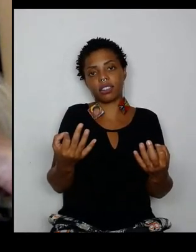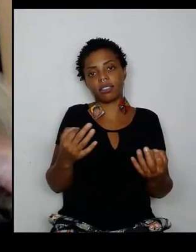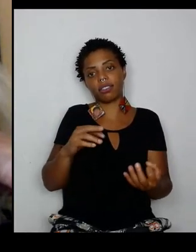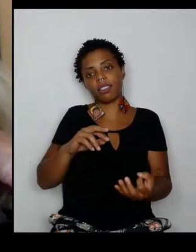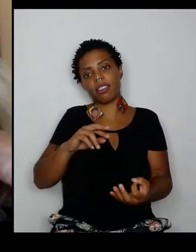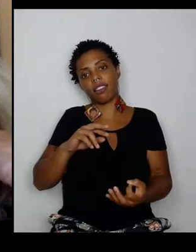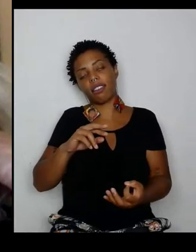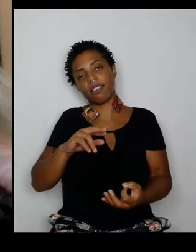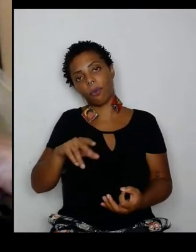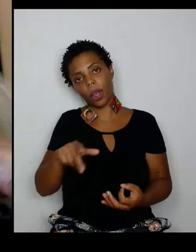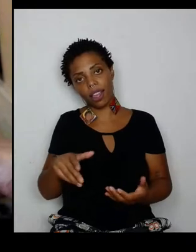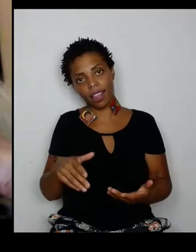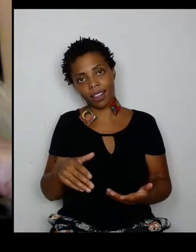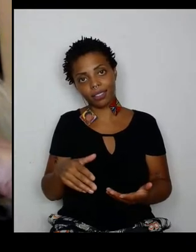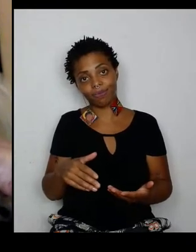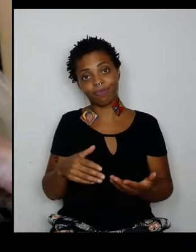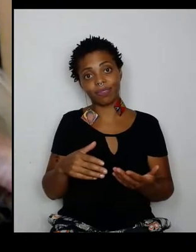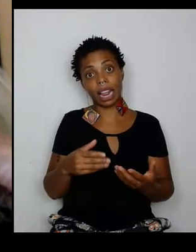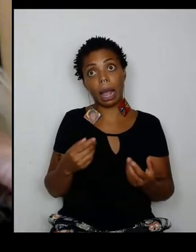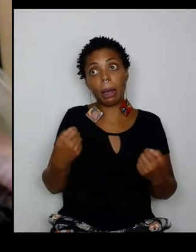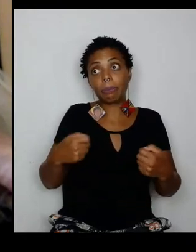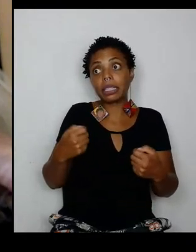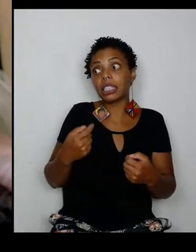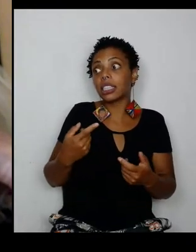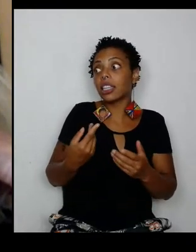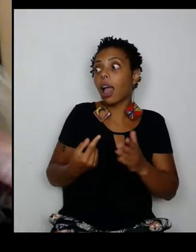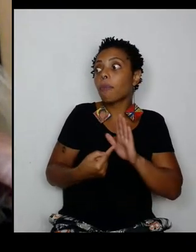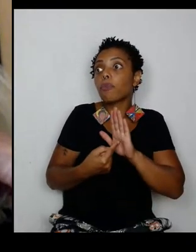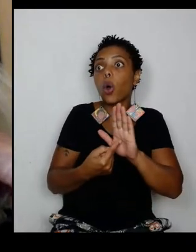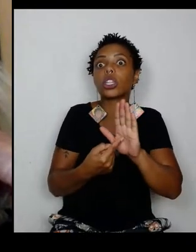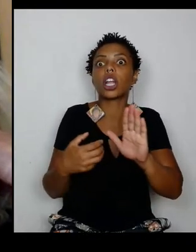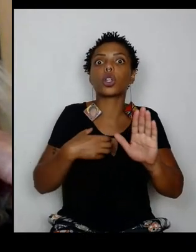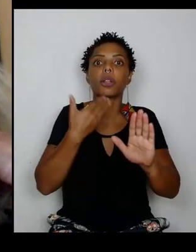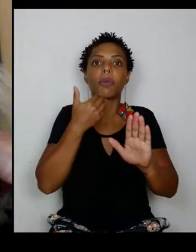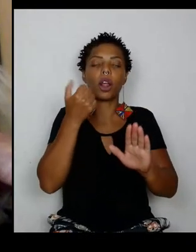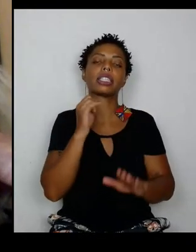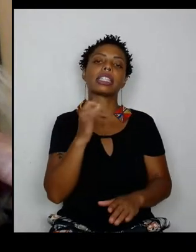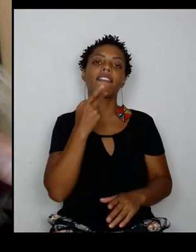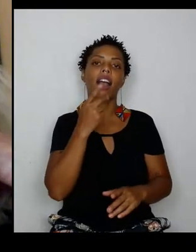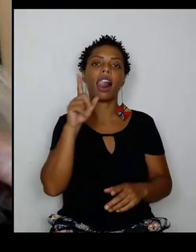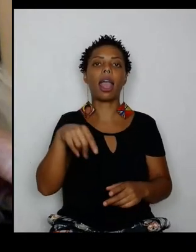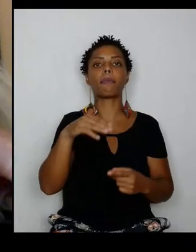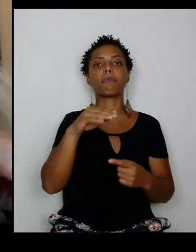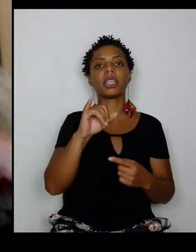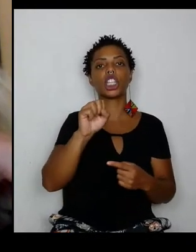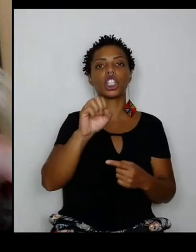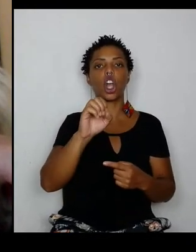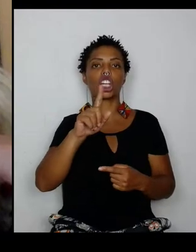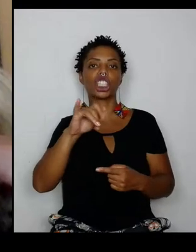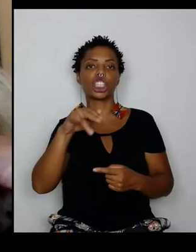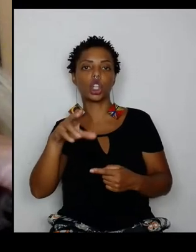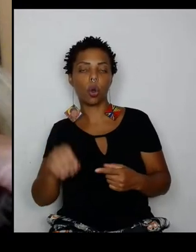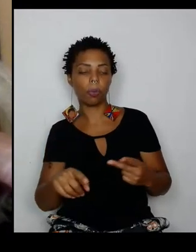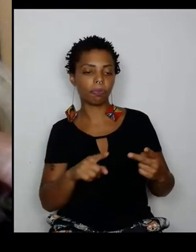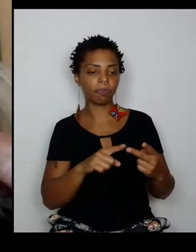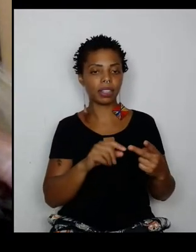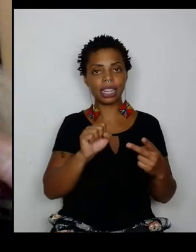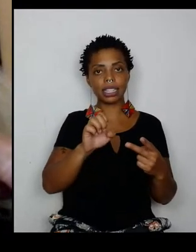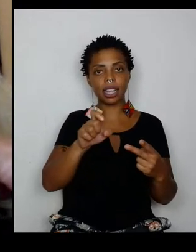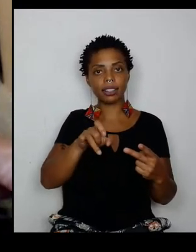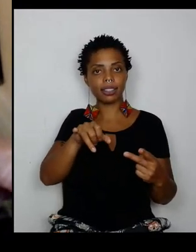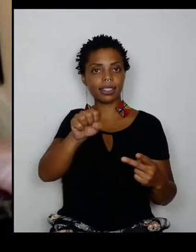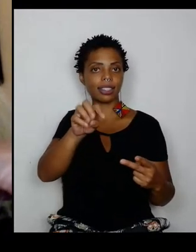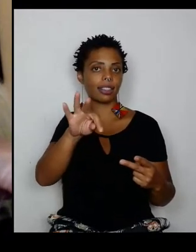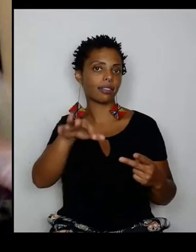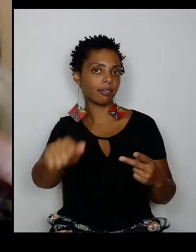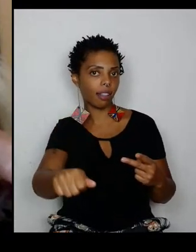says that he's misogynist that he's sexist no we have to show him that he's really androgynous that he's